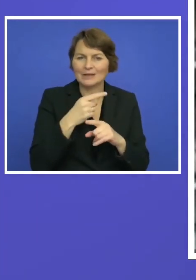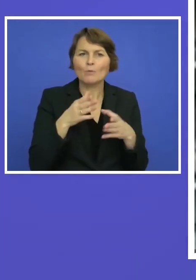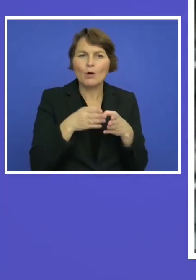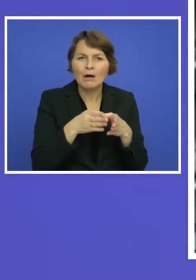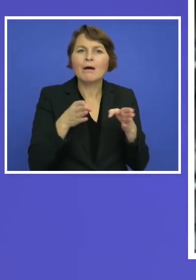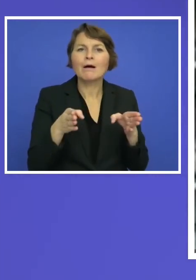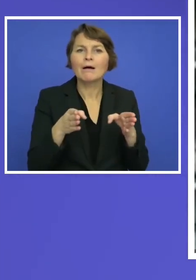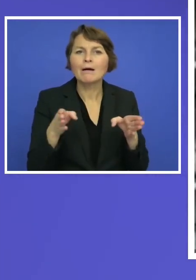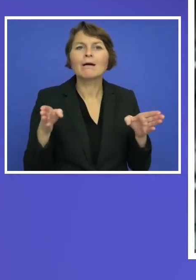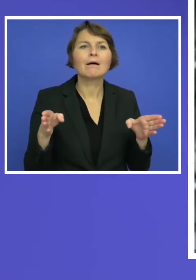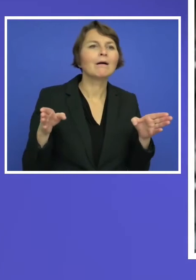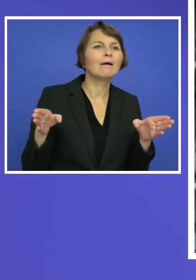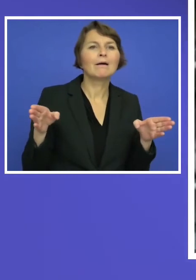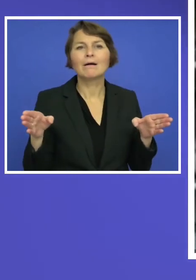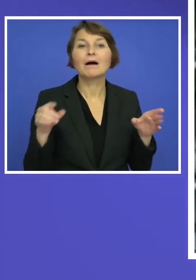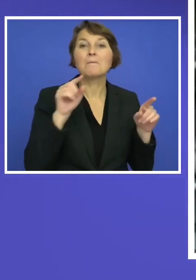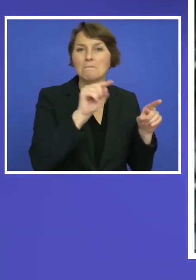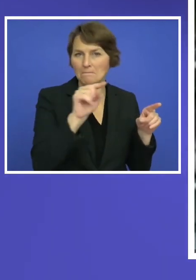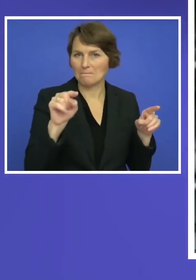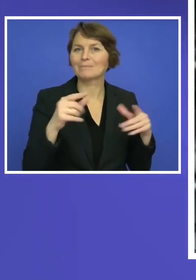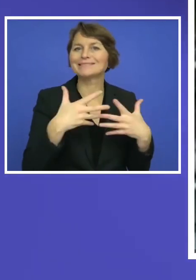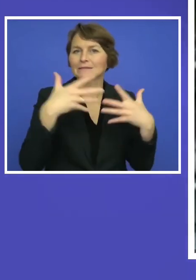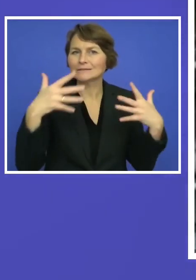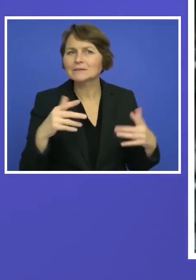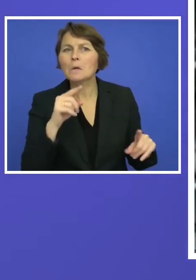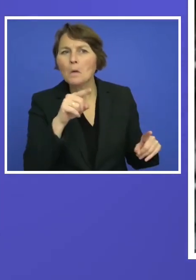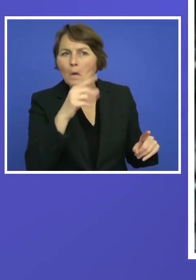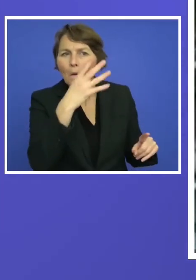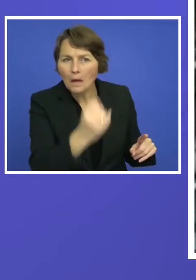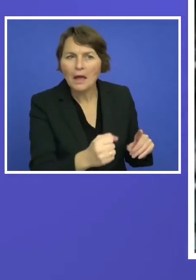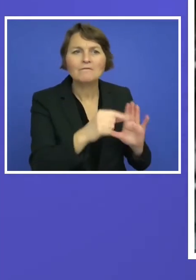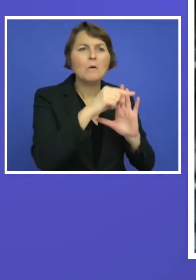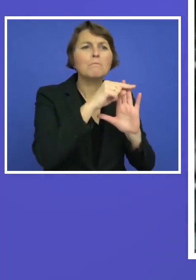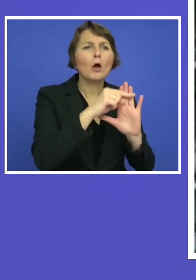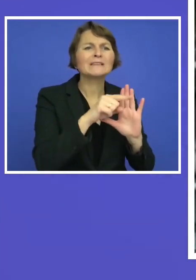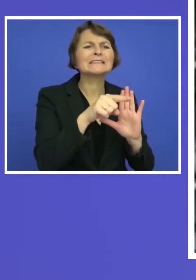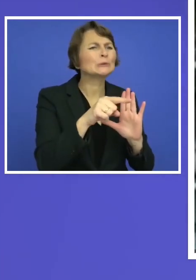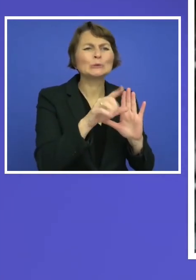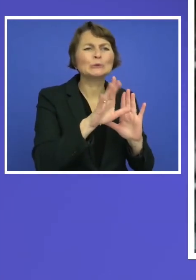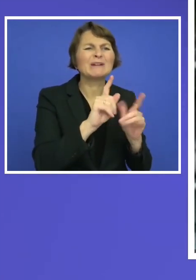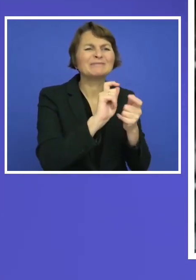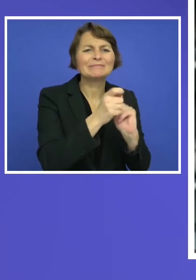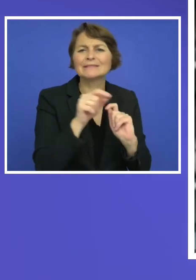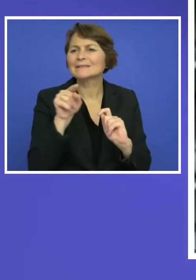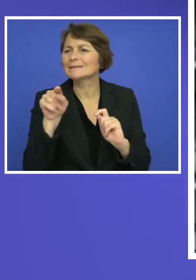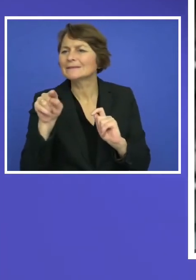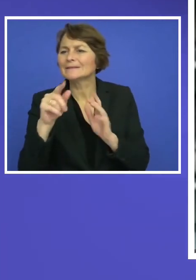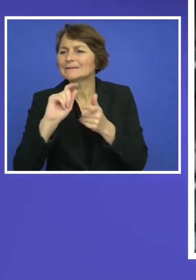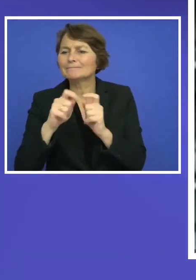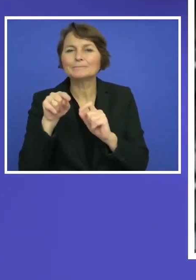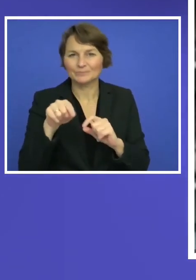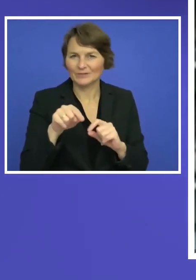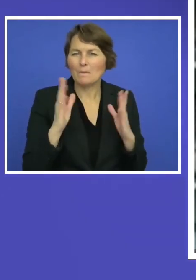referred to it, and see how policies have to be fixed at the entire economic and